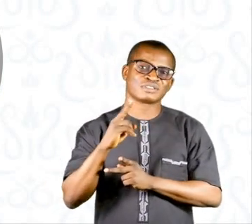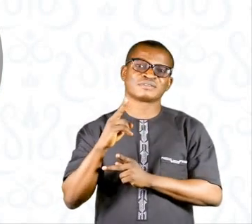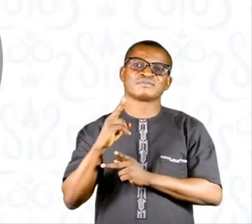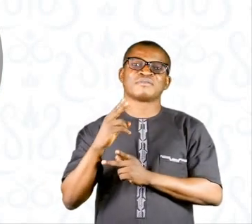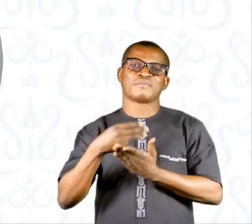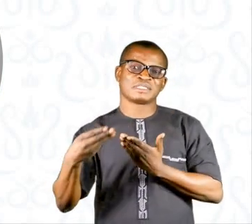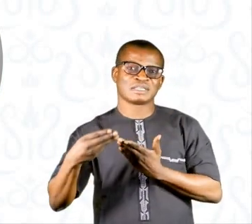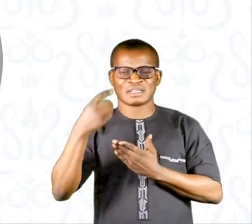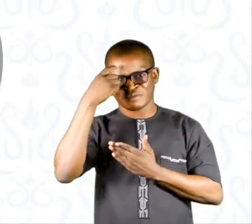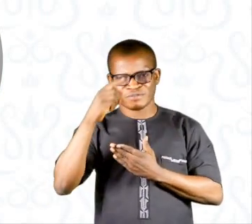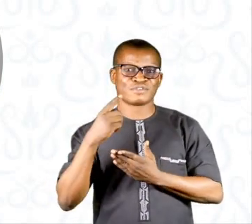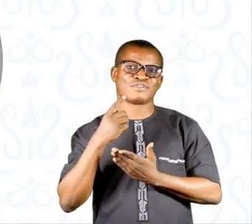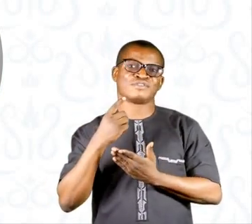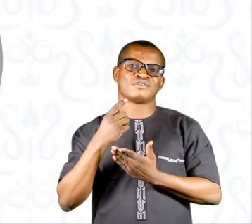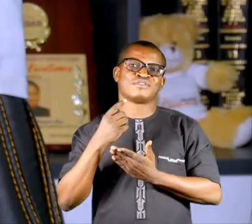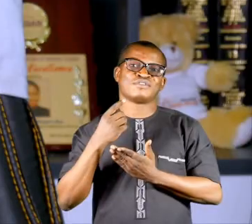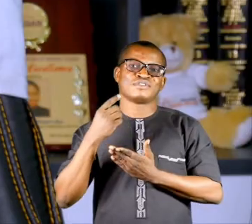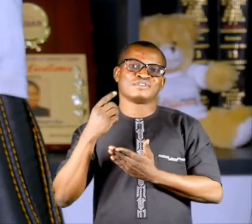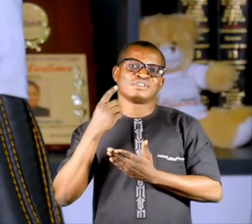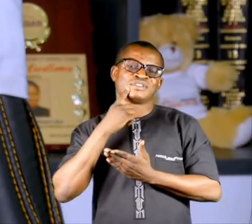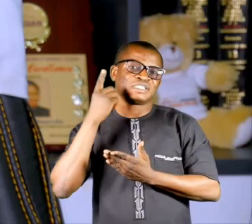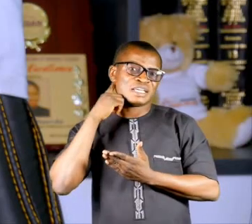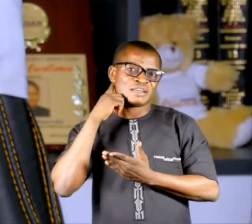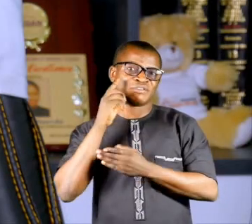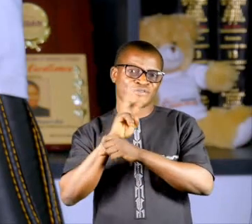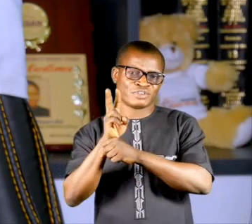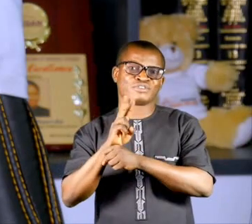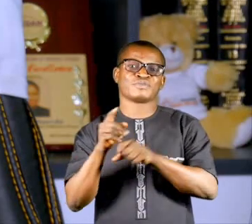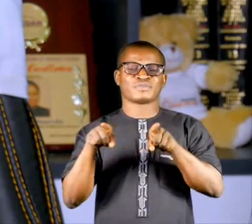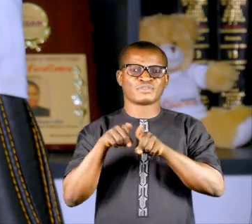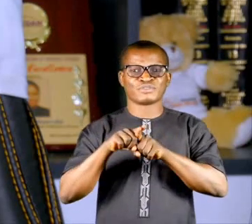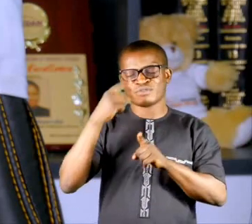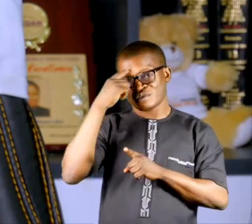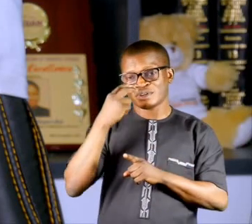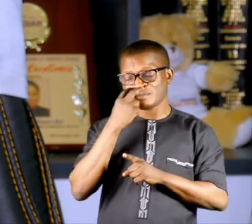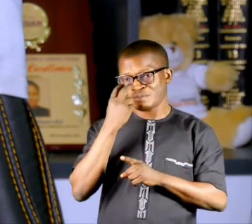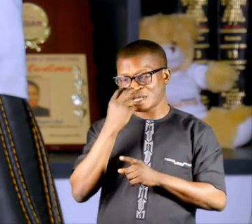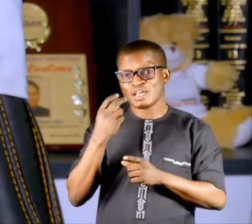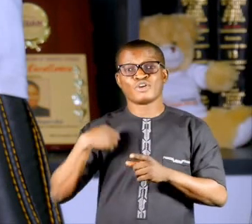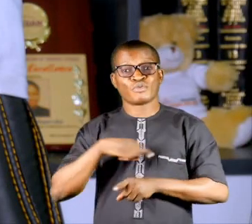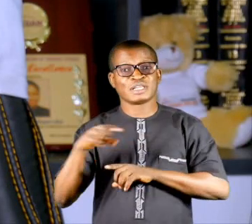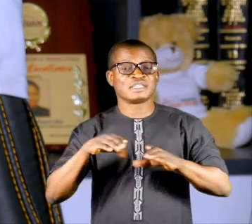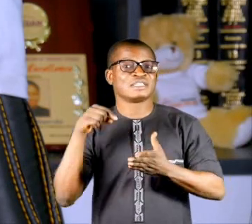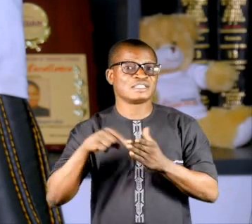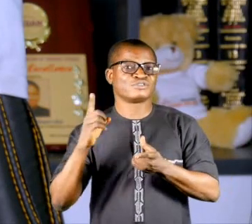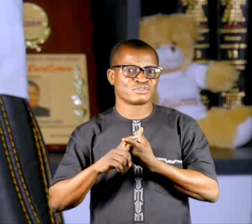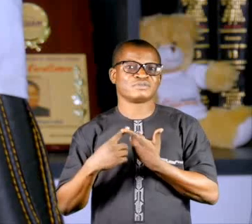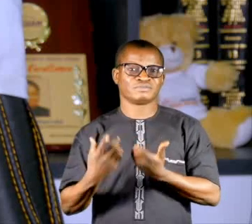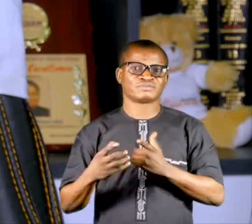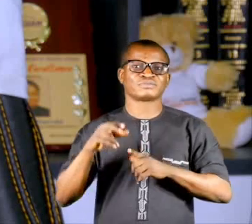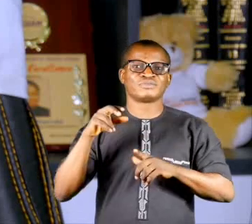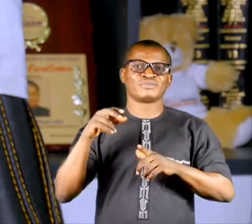audio-visual materials for the hearing impaired and the blind. And we did this to walk